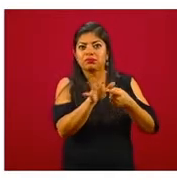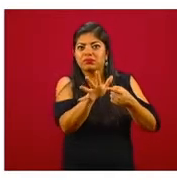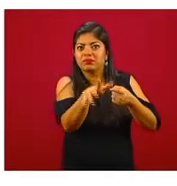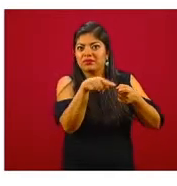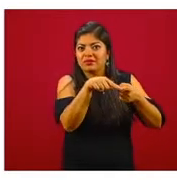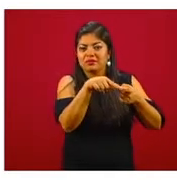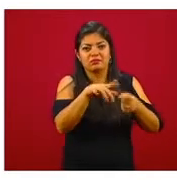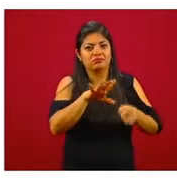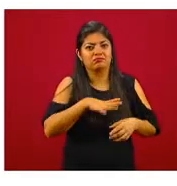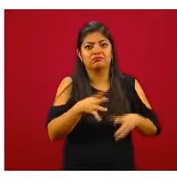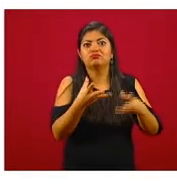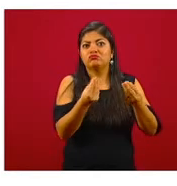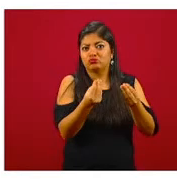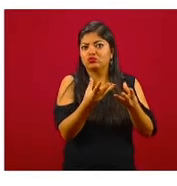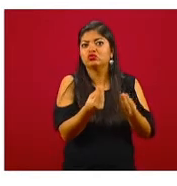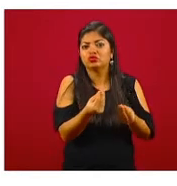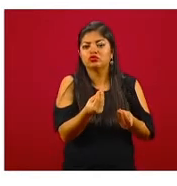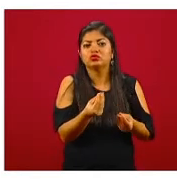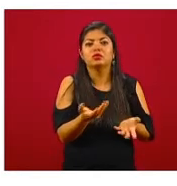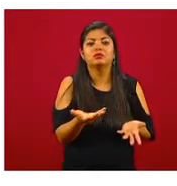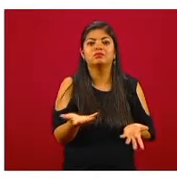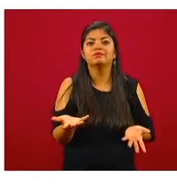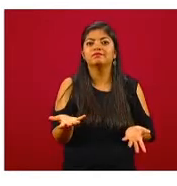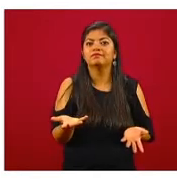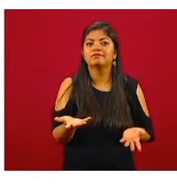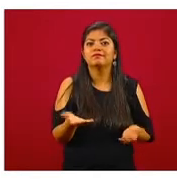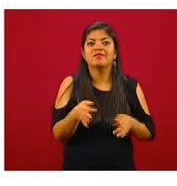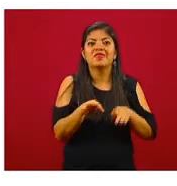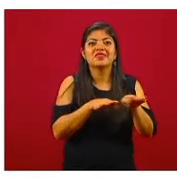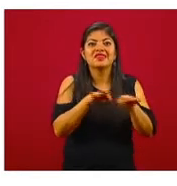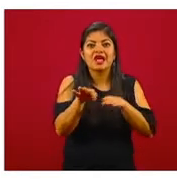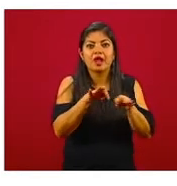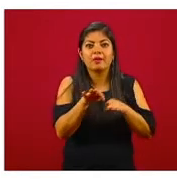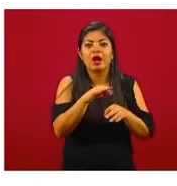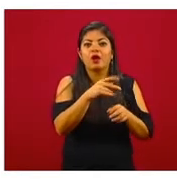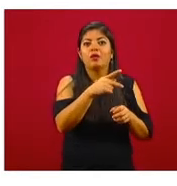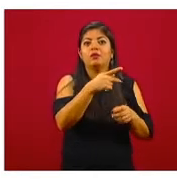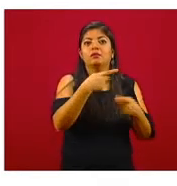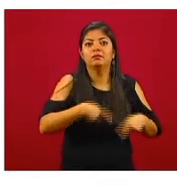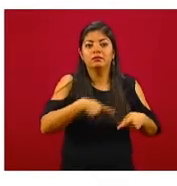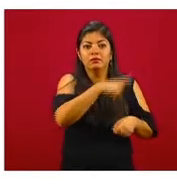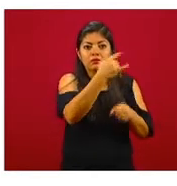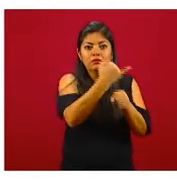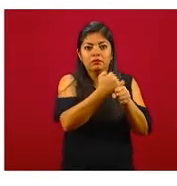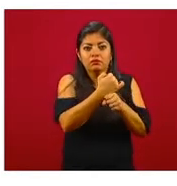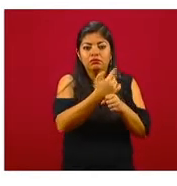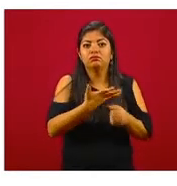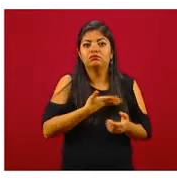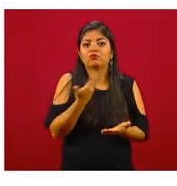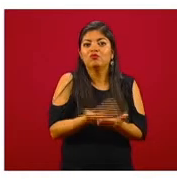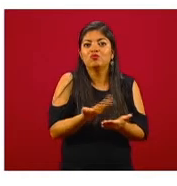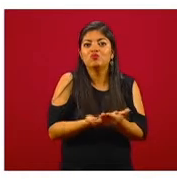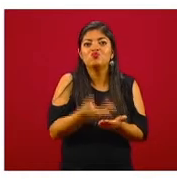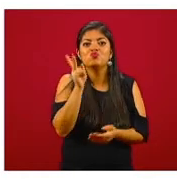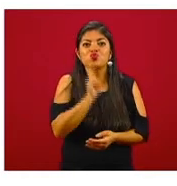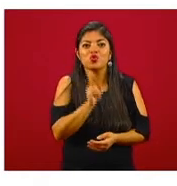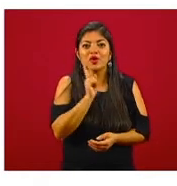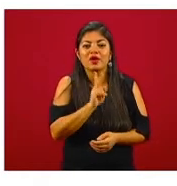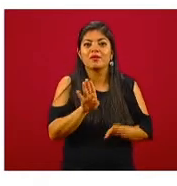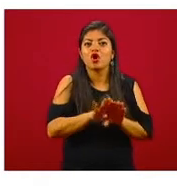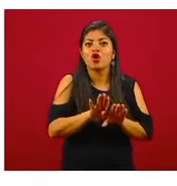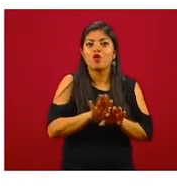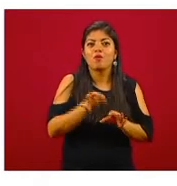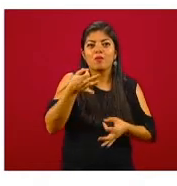data on the disease that is currently available to everyone around the world. There's a very